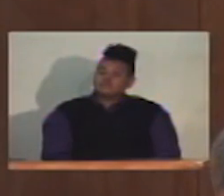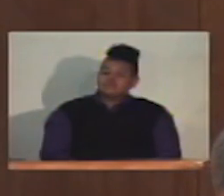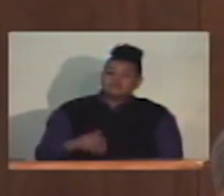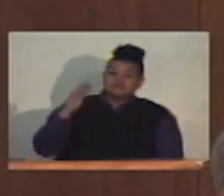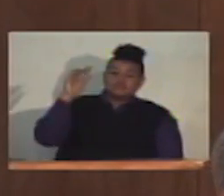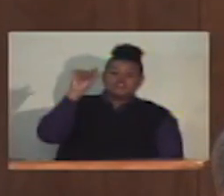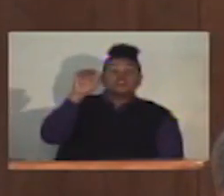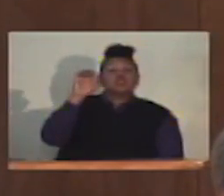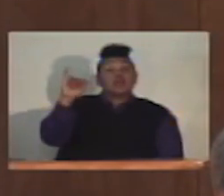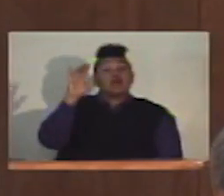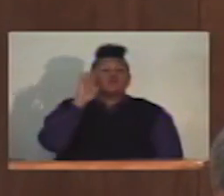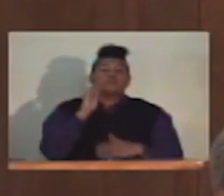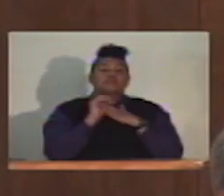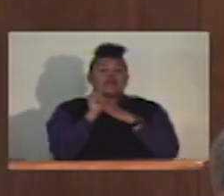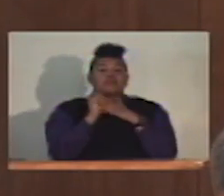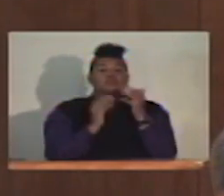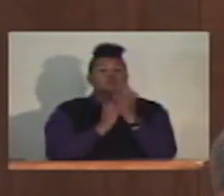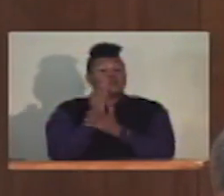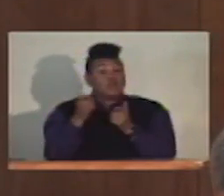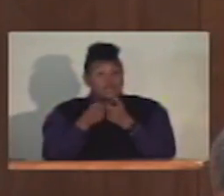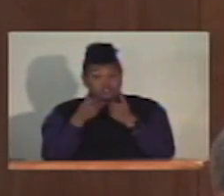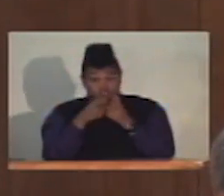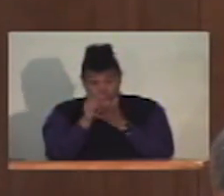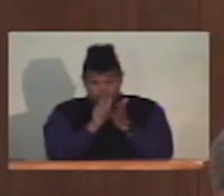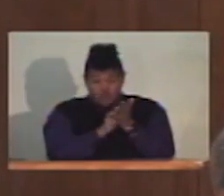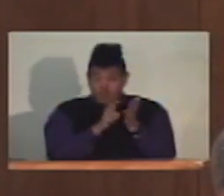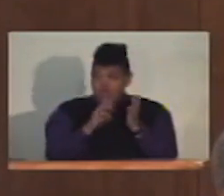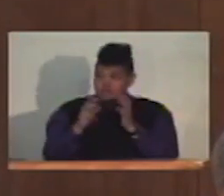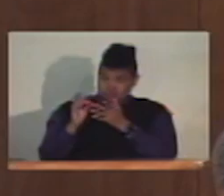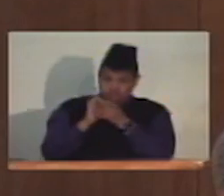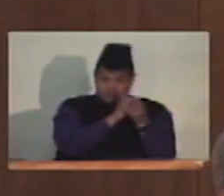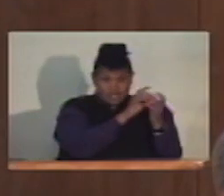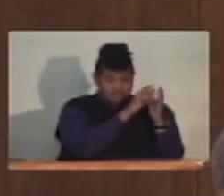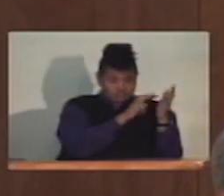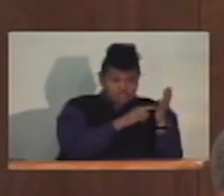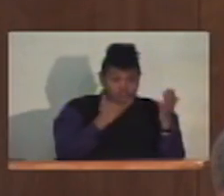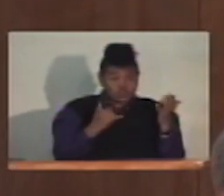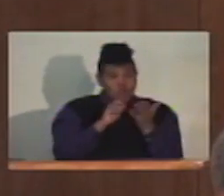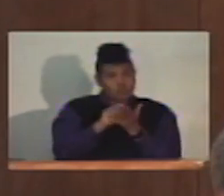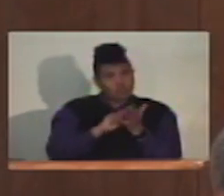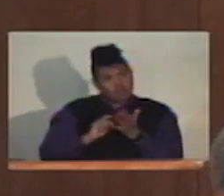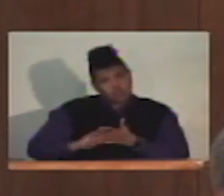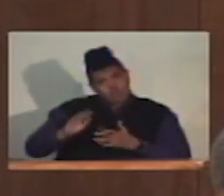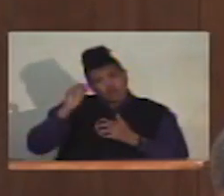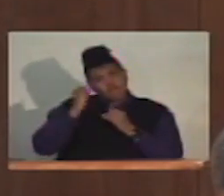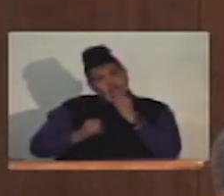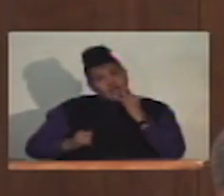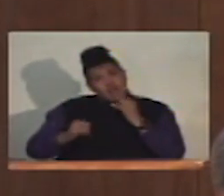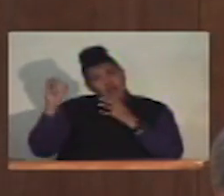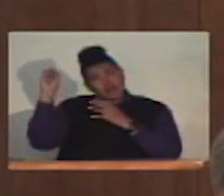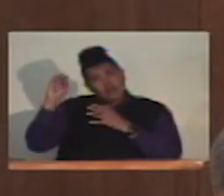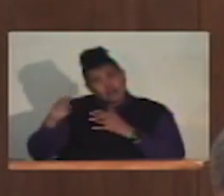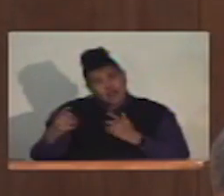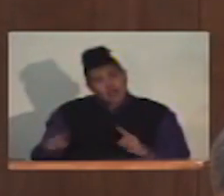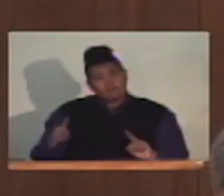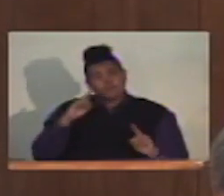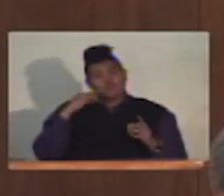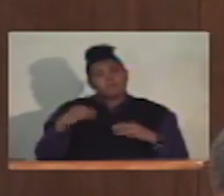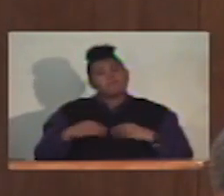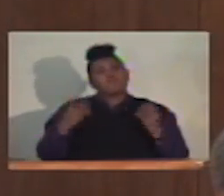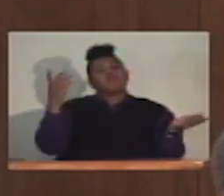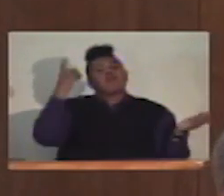guided by the Electricity Act, and the related regulations that are currently being finalized will provide for the outsourcing